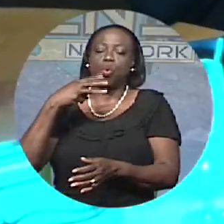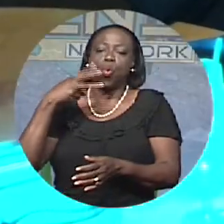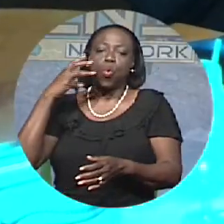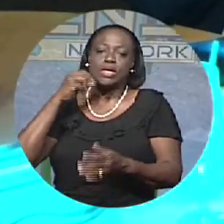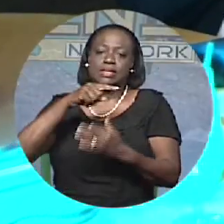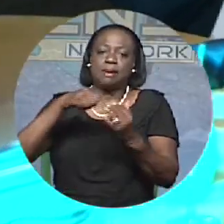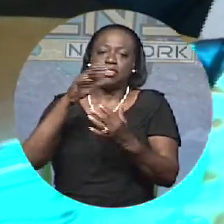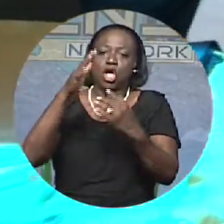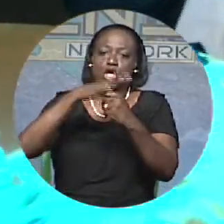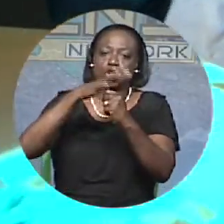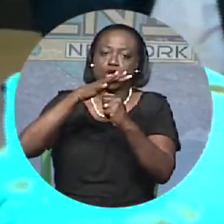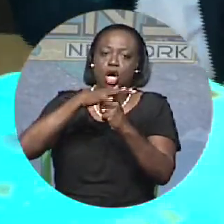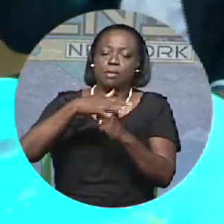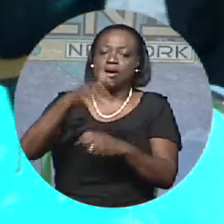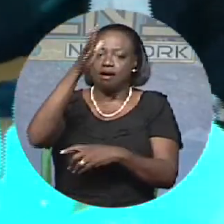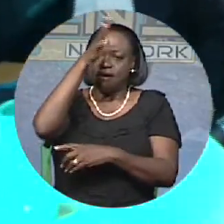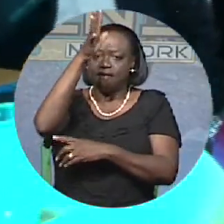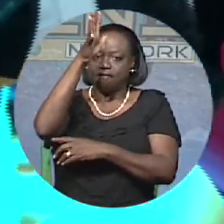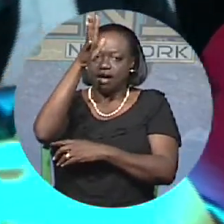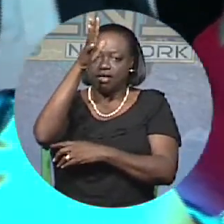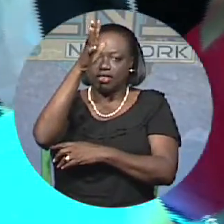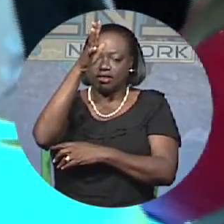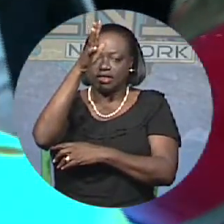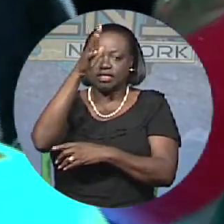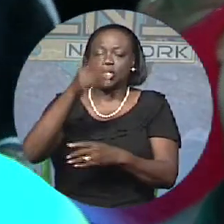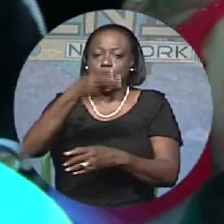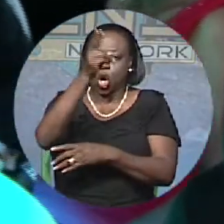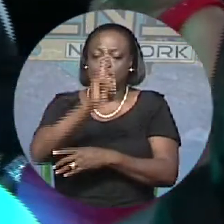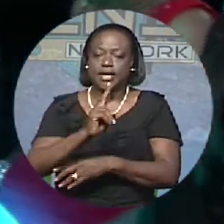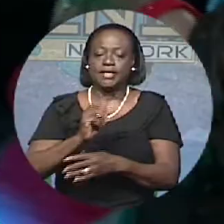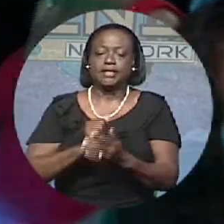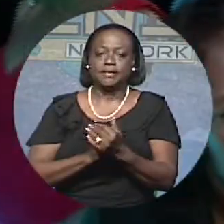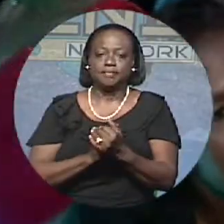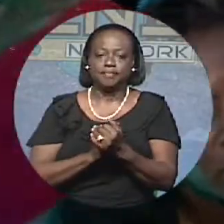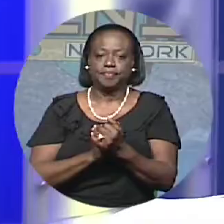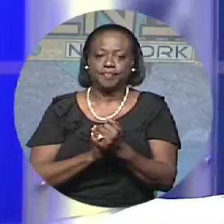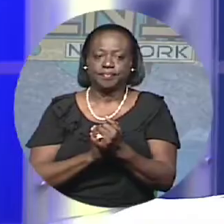fathers honored to mark the country's 40th independence.